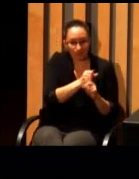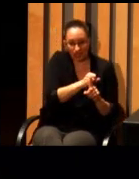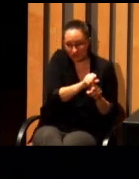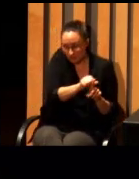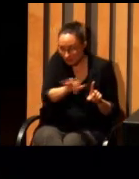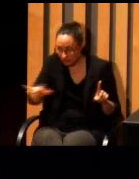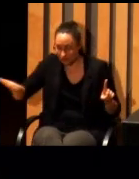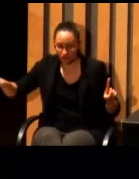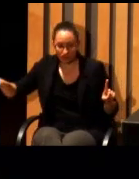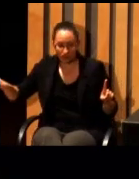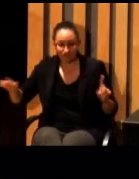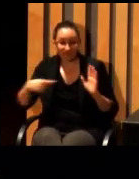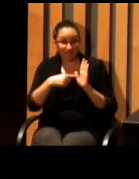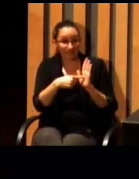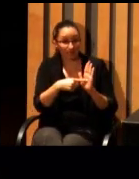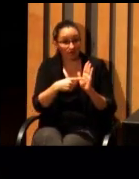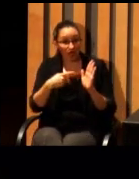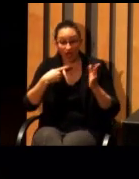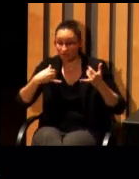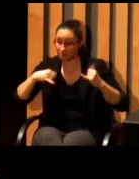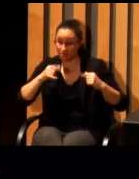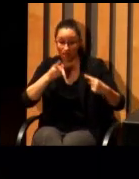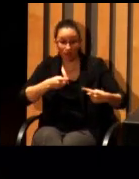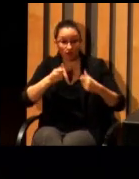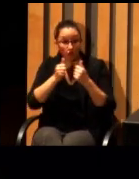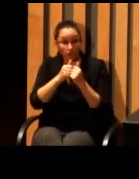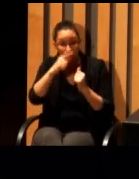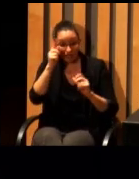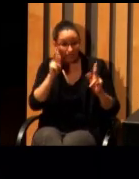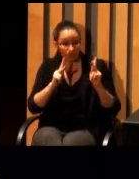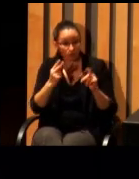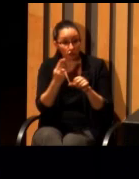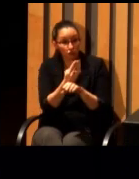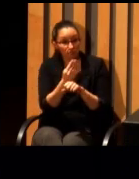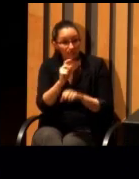I'll give you an example. I still struggle with black folks using the N-word